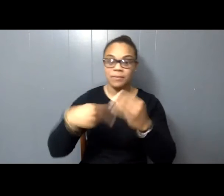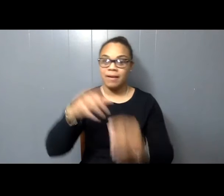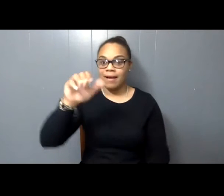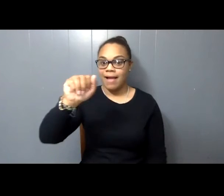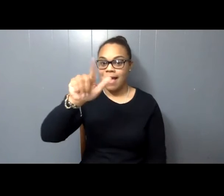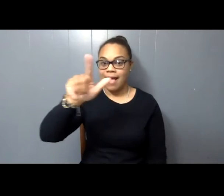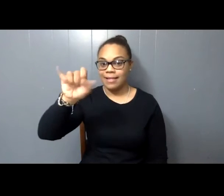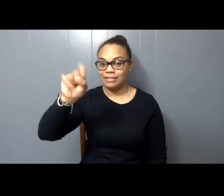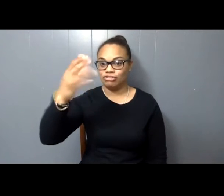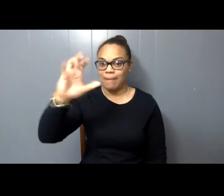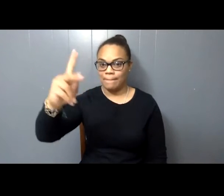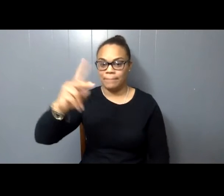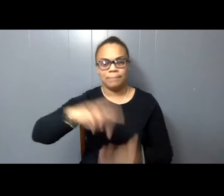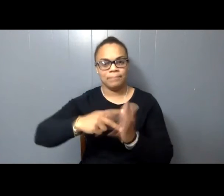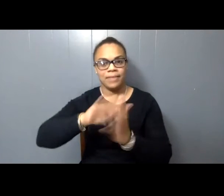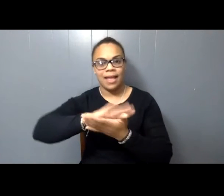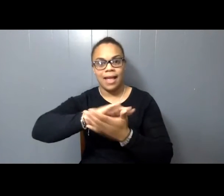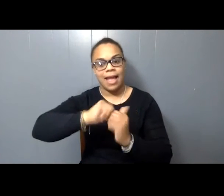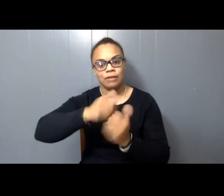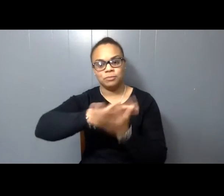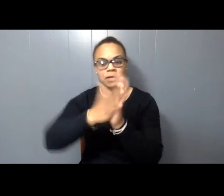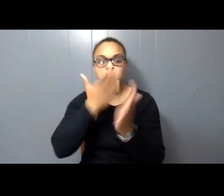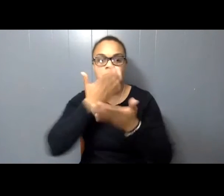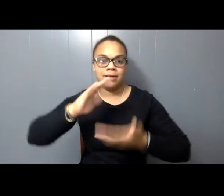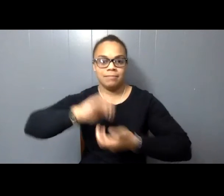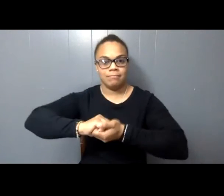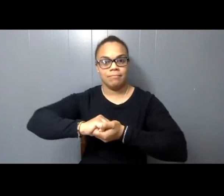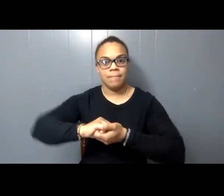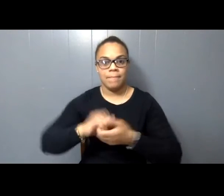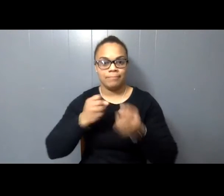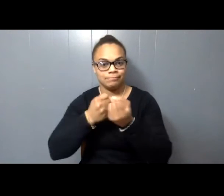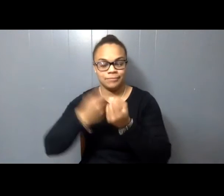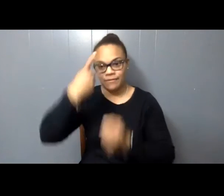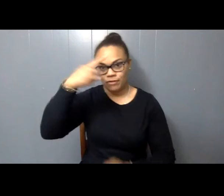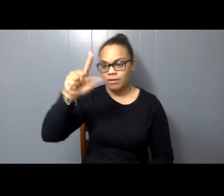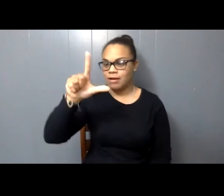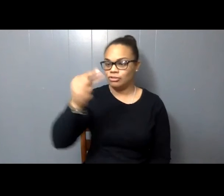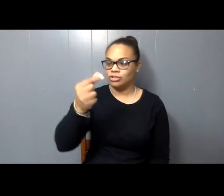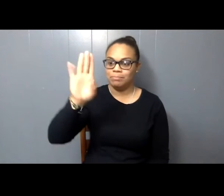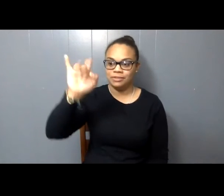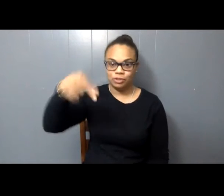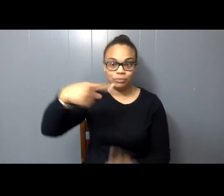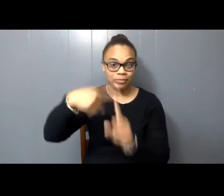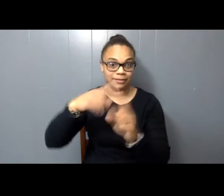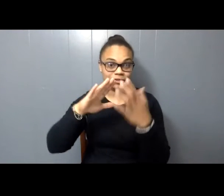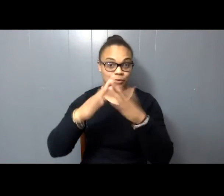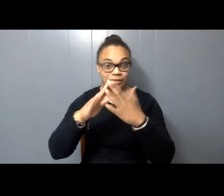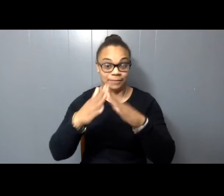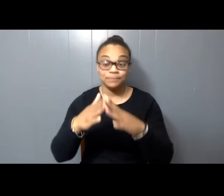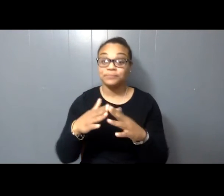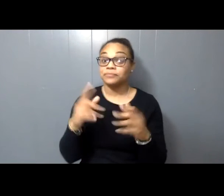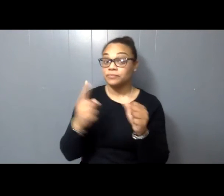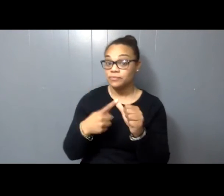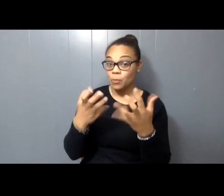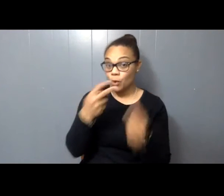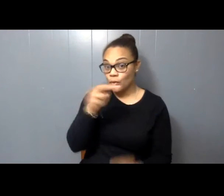to the LGBTQ plus community. So the first thing I would like you guys to do is, if you look in the chat, there's a Google form